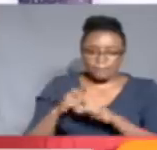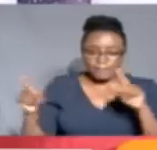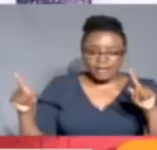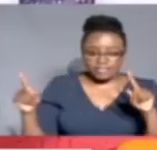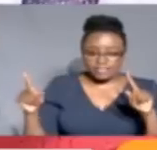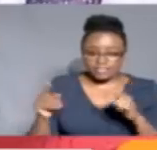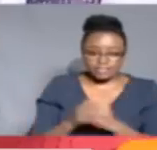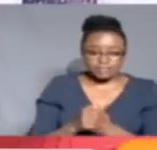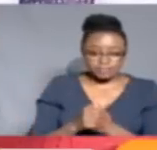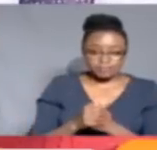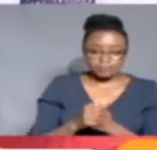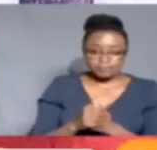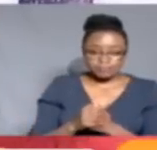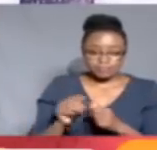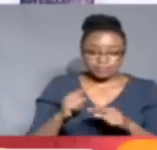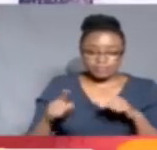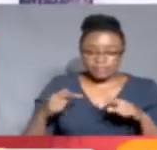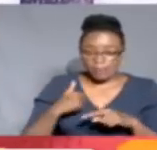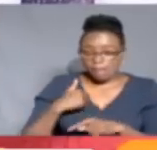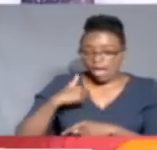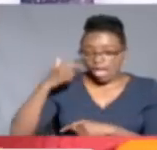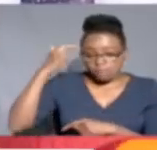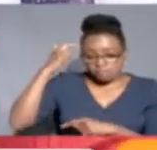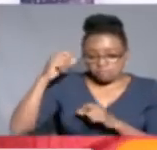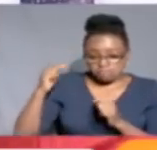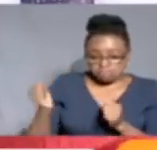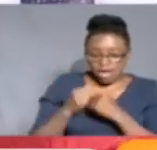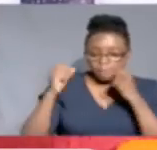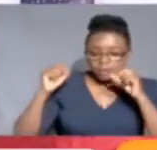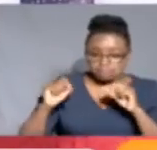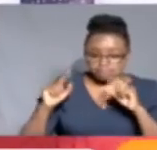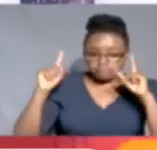to my senses that